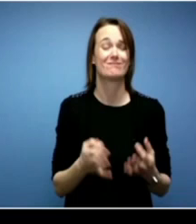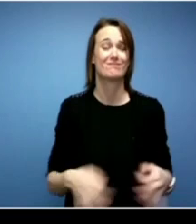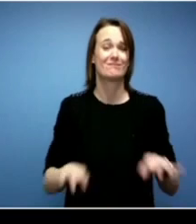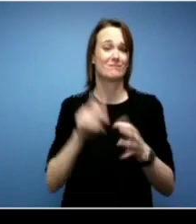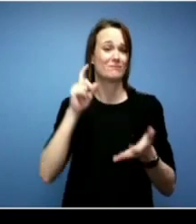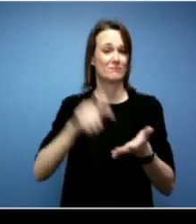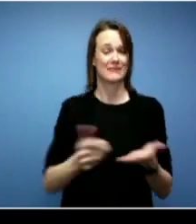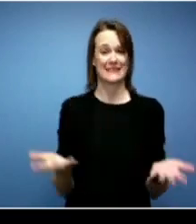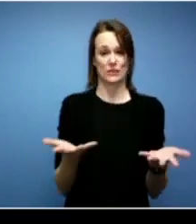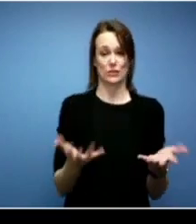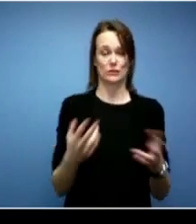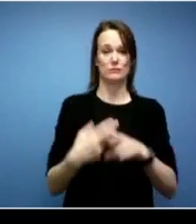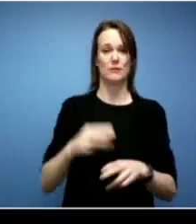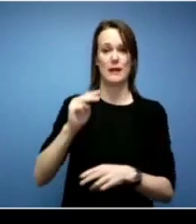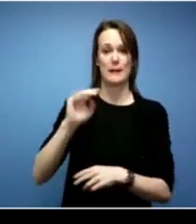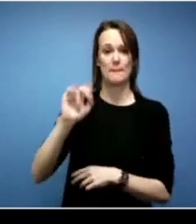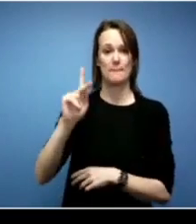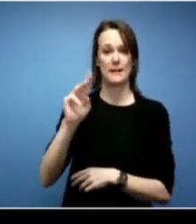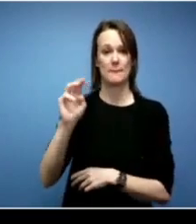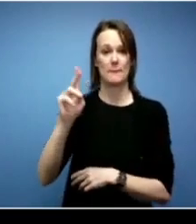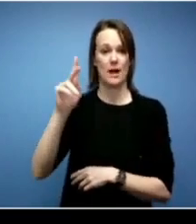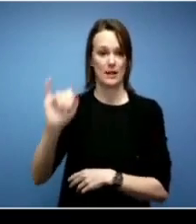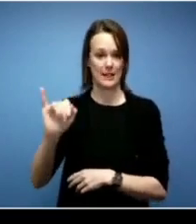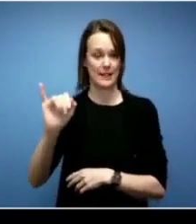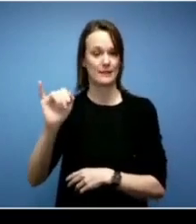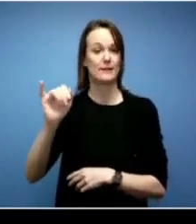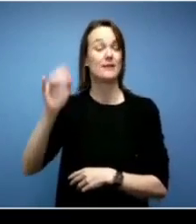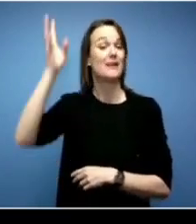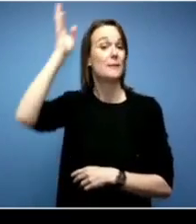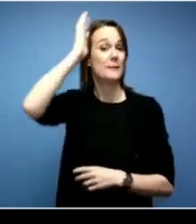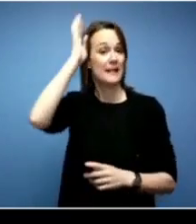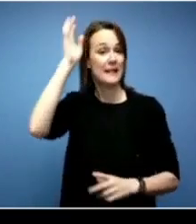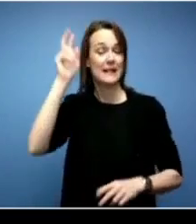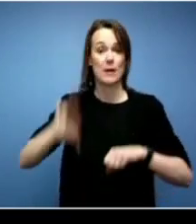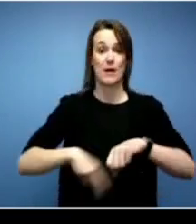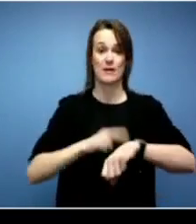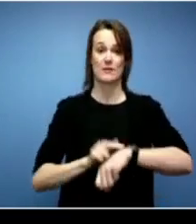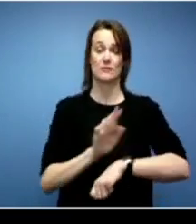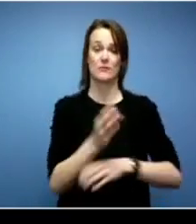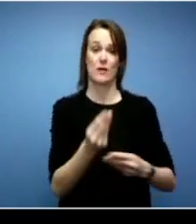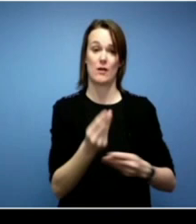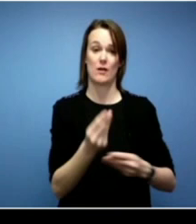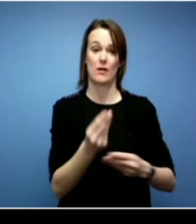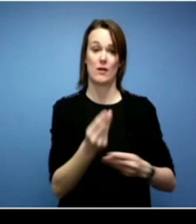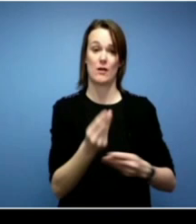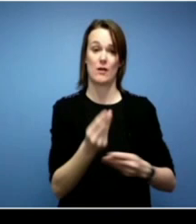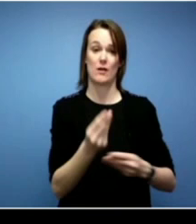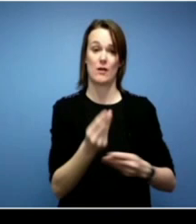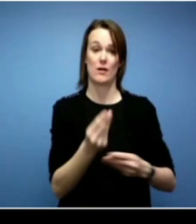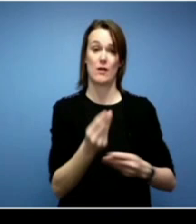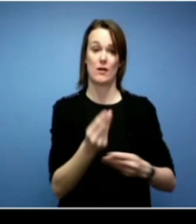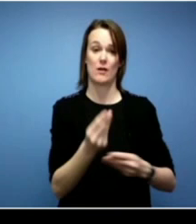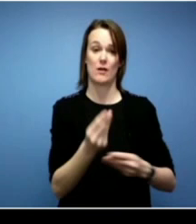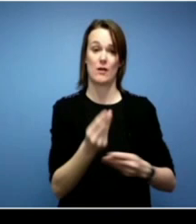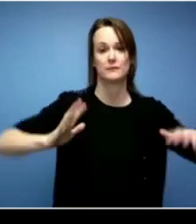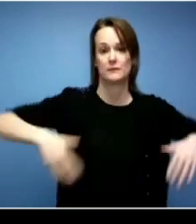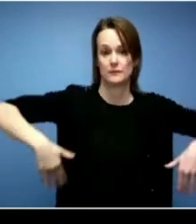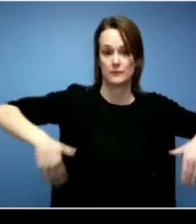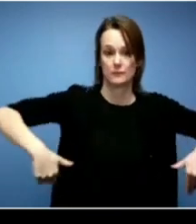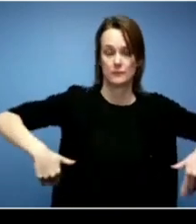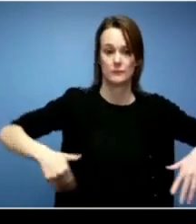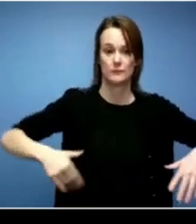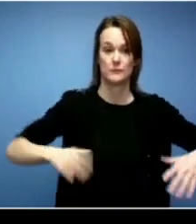acknowledging that we are in Mi'kma'ki, the unceded ancestral territory and traditional homeland of the Mi'kmaq Nation.